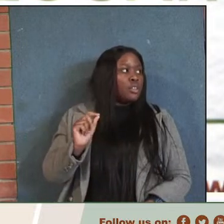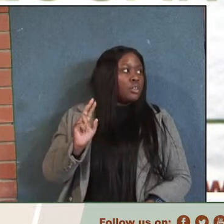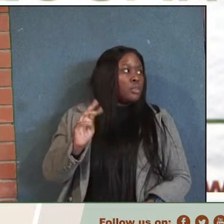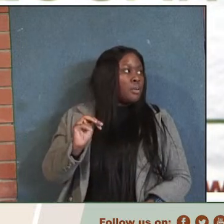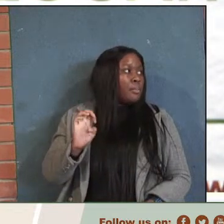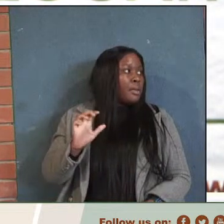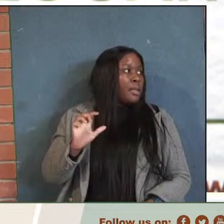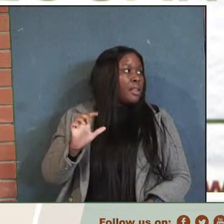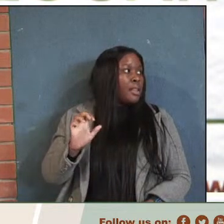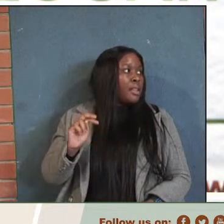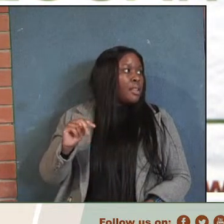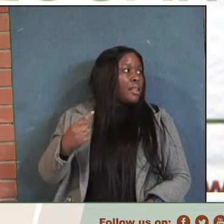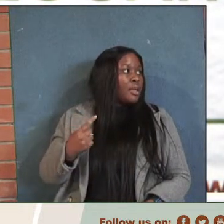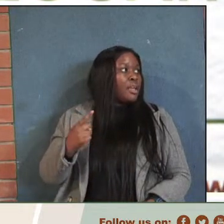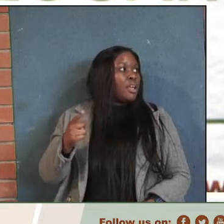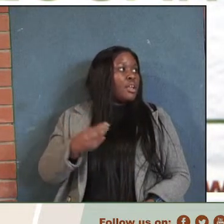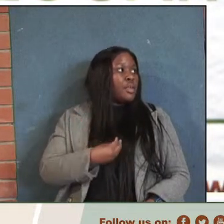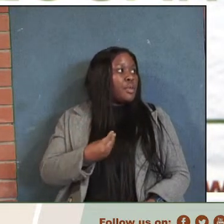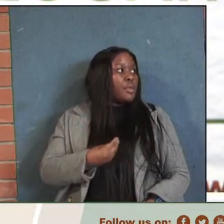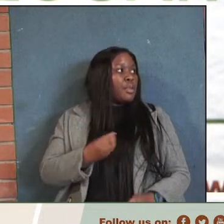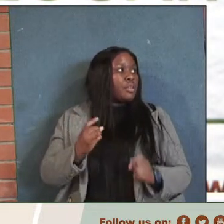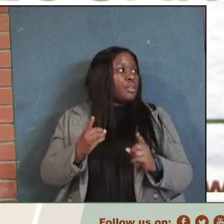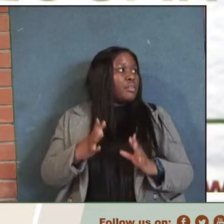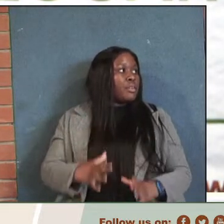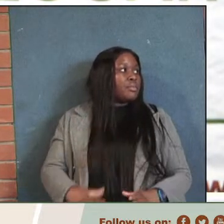the Youth Director.